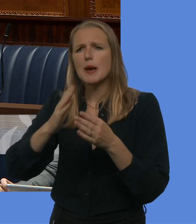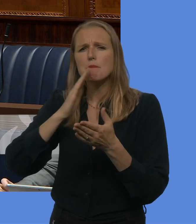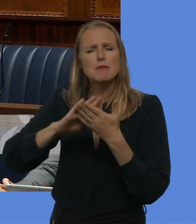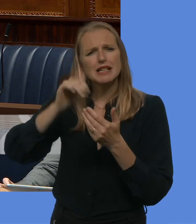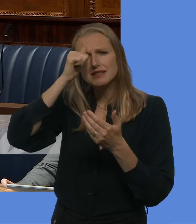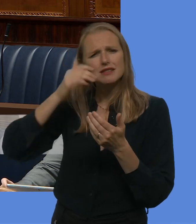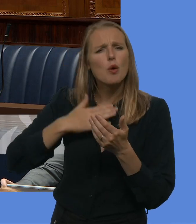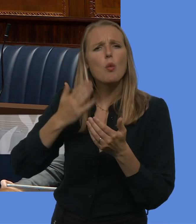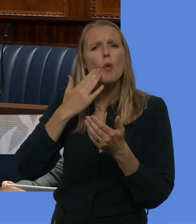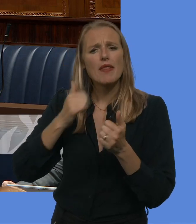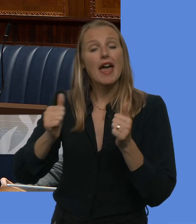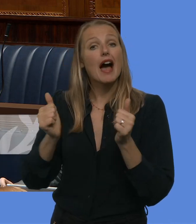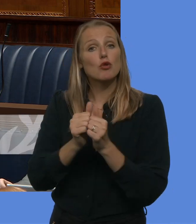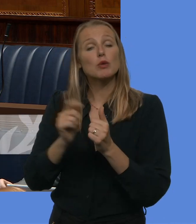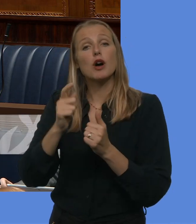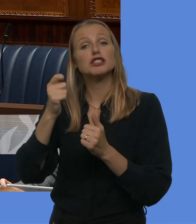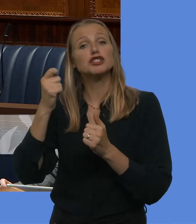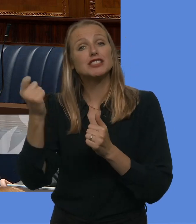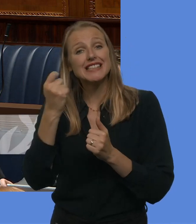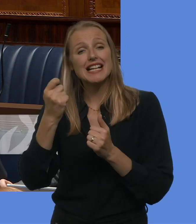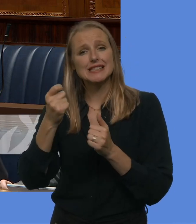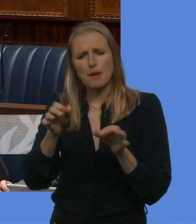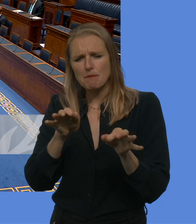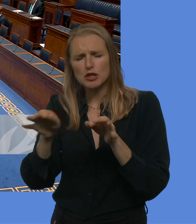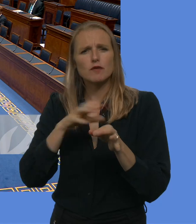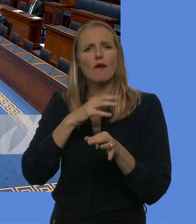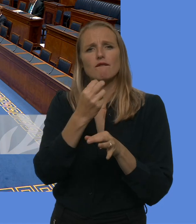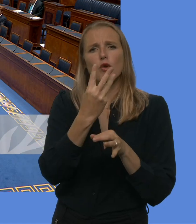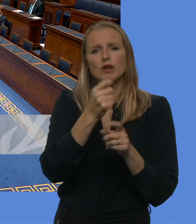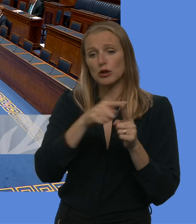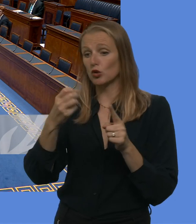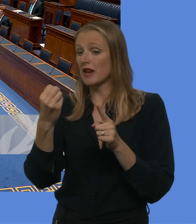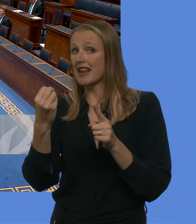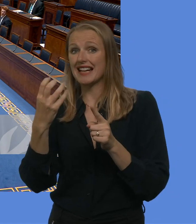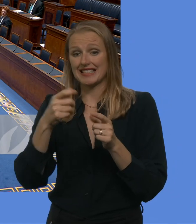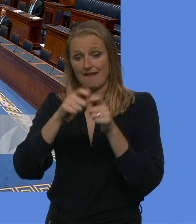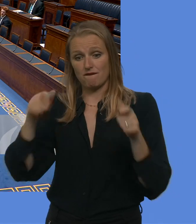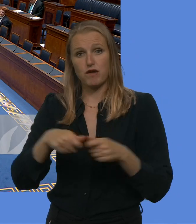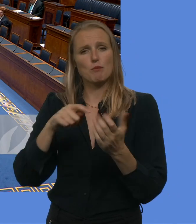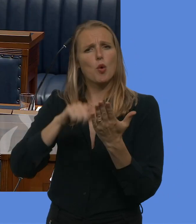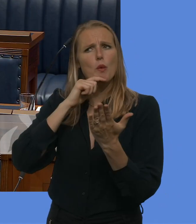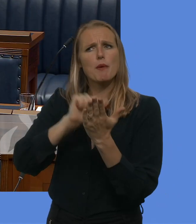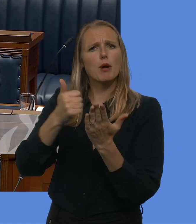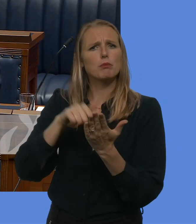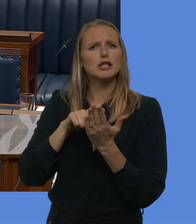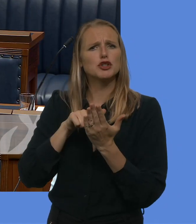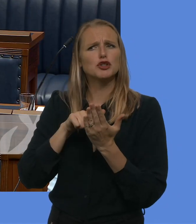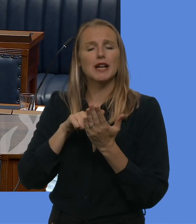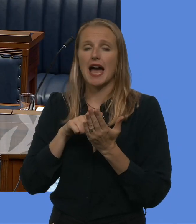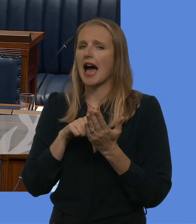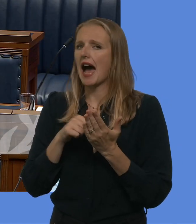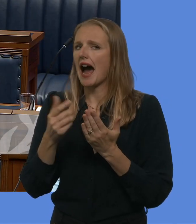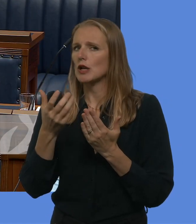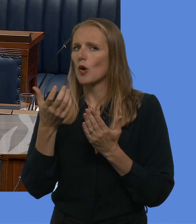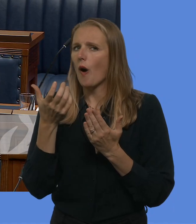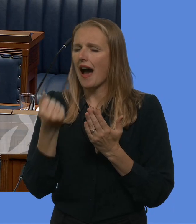the agreed success measures for the 14 to 19 landscape will be published? Minister. Mr Speaker, I don't have that particular